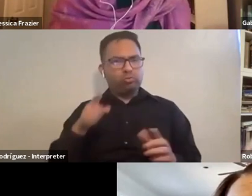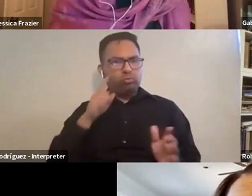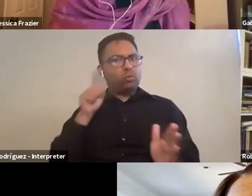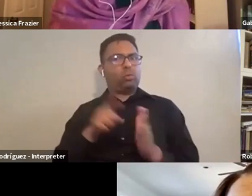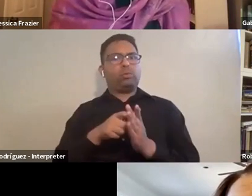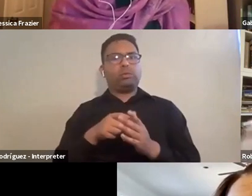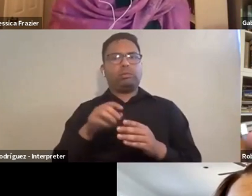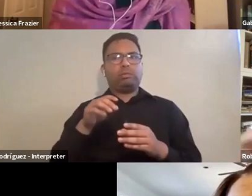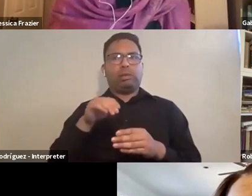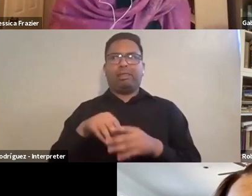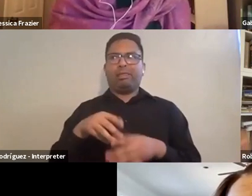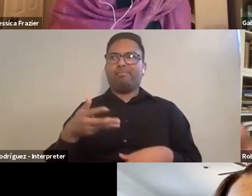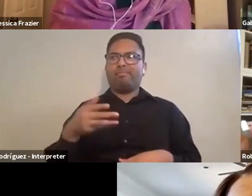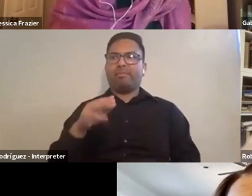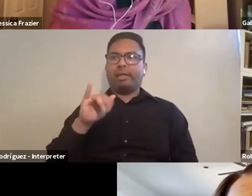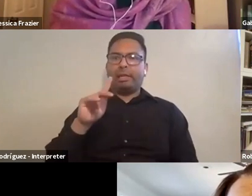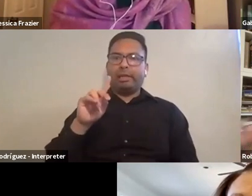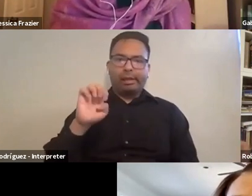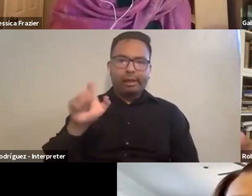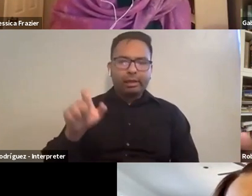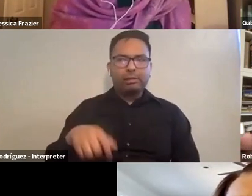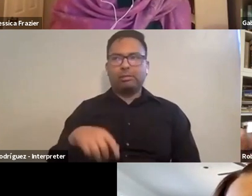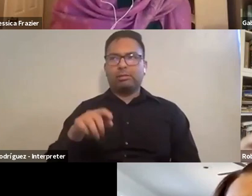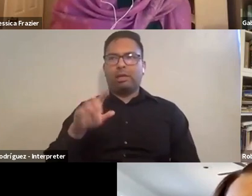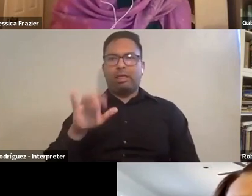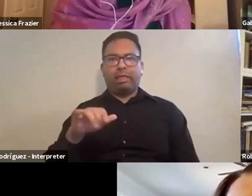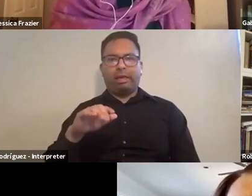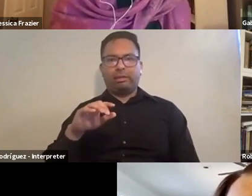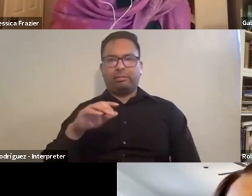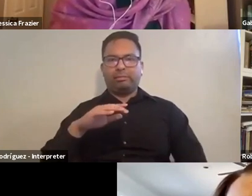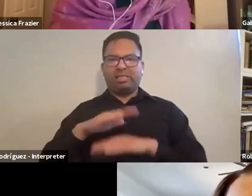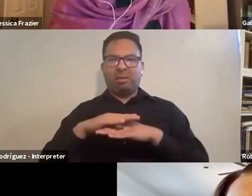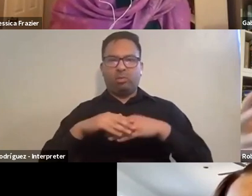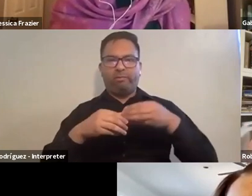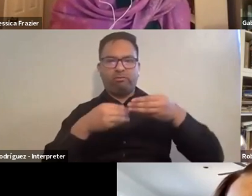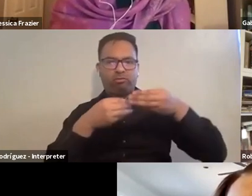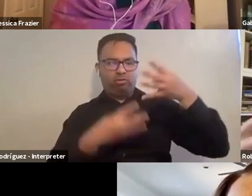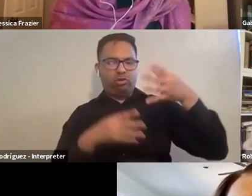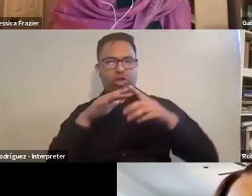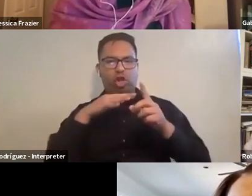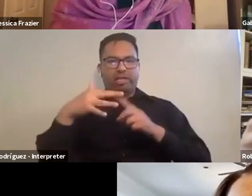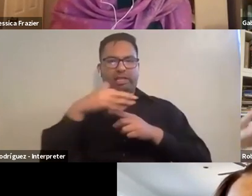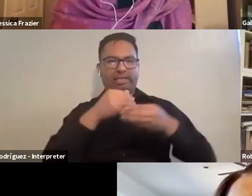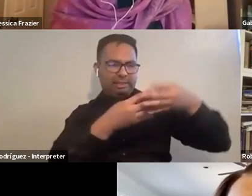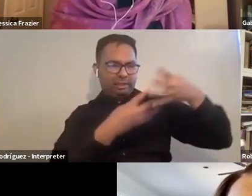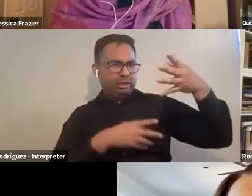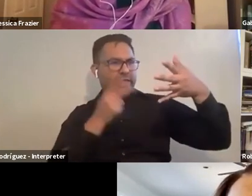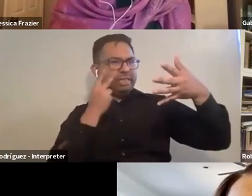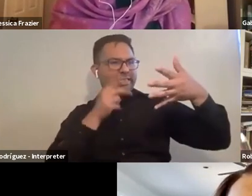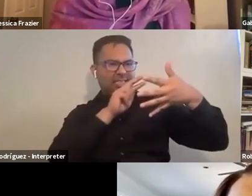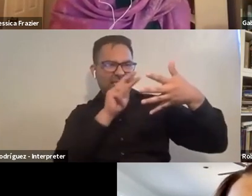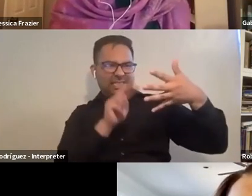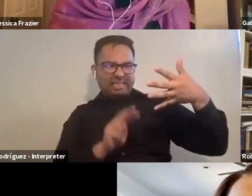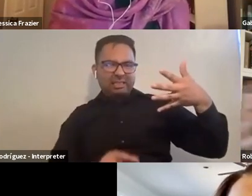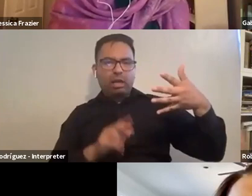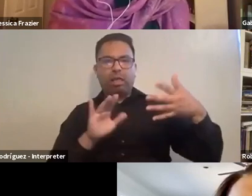in the index and the table of content of the issues of El Cordon Plumado. As a matter of fact, you could just look at the table of contents of the